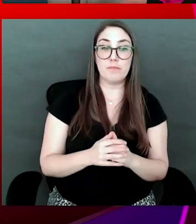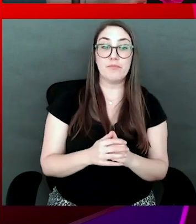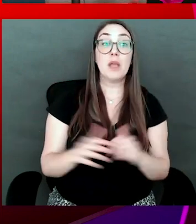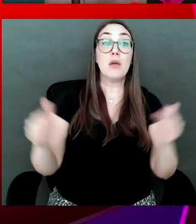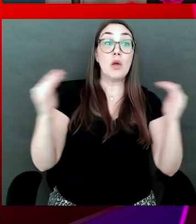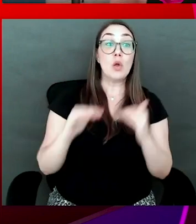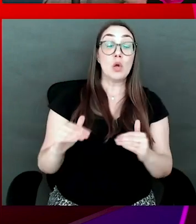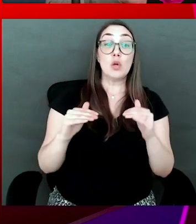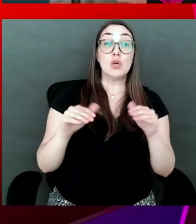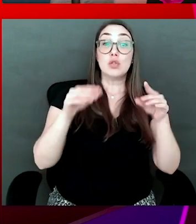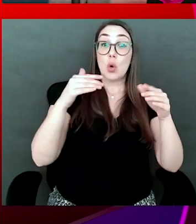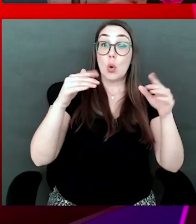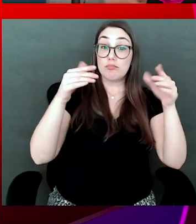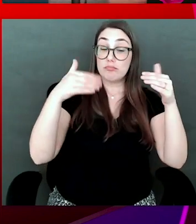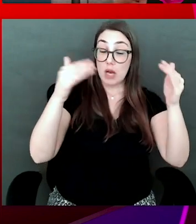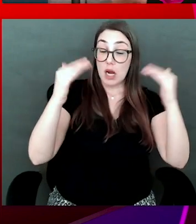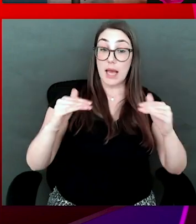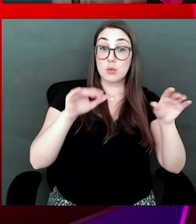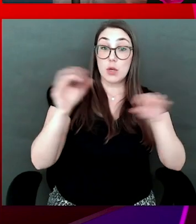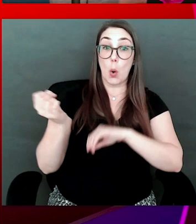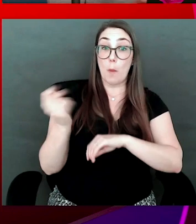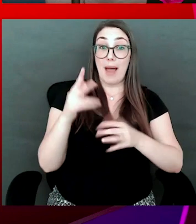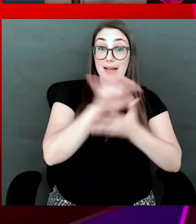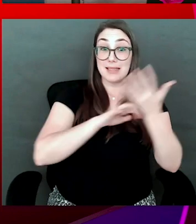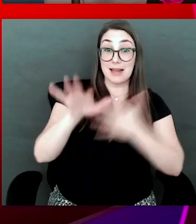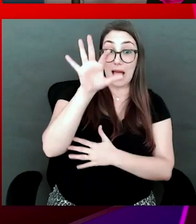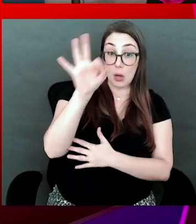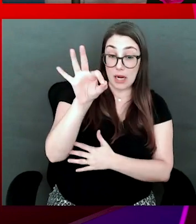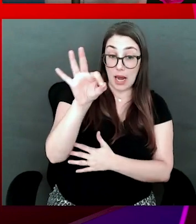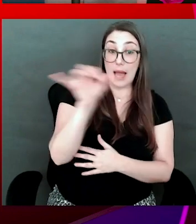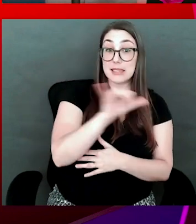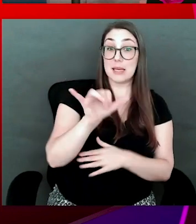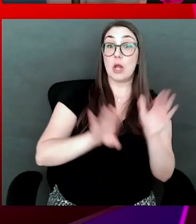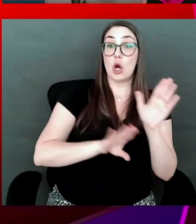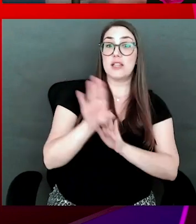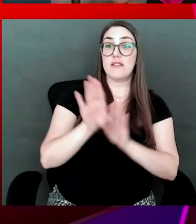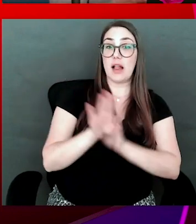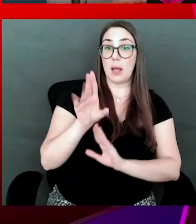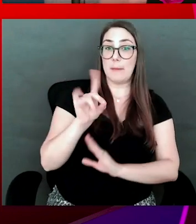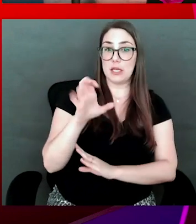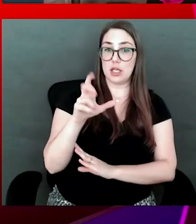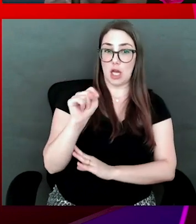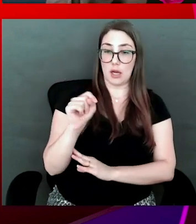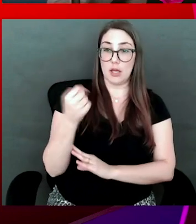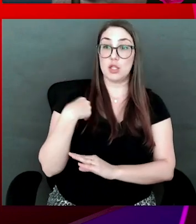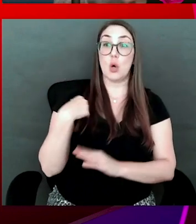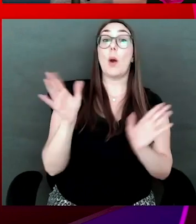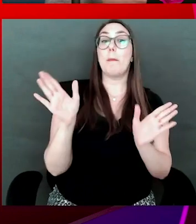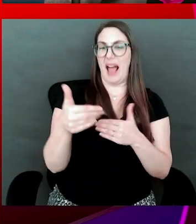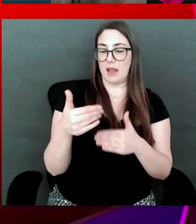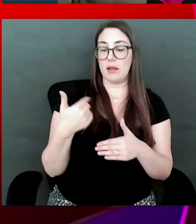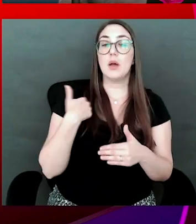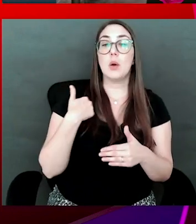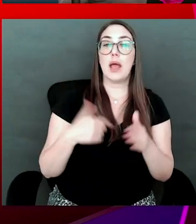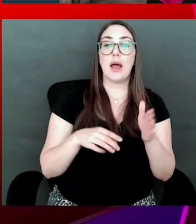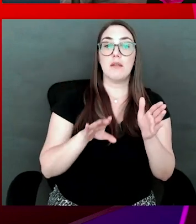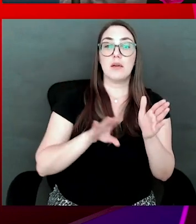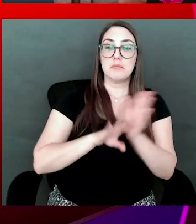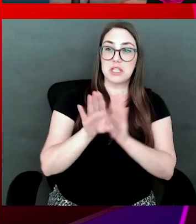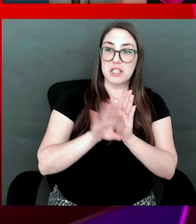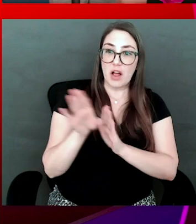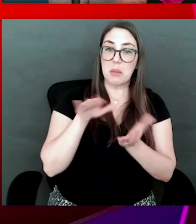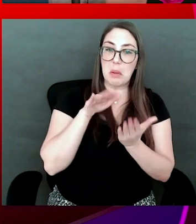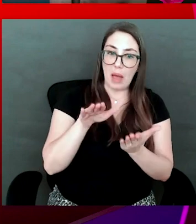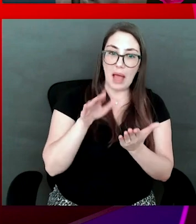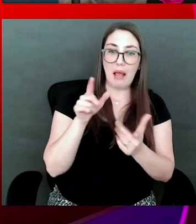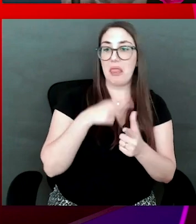So next thing we can do is we go back to Cloud9 and sort of simulate our development backend. So now we have our like development backend that has matchmaking components,